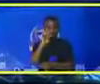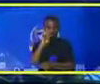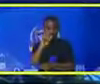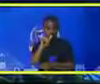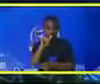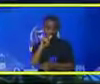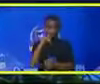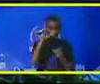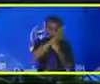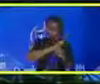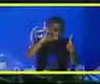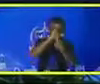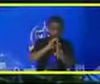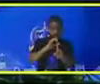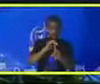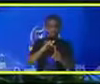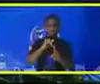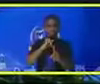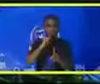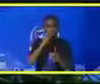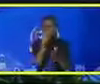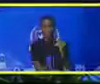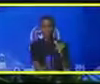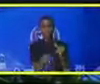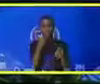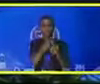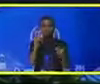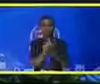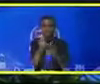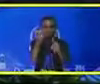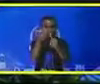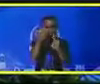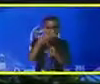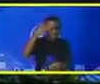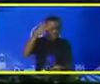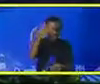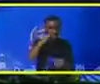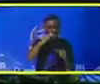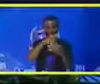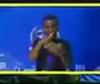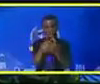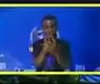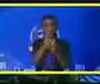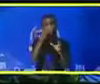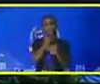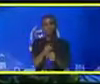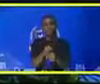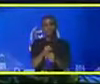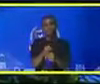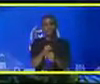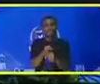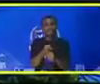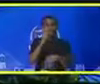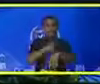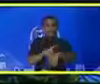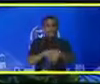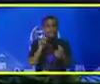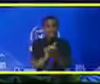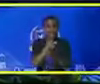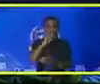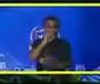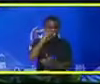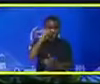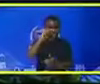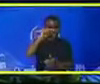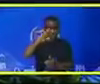missing. You only don't know how to find it. The moment Saul encountered Samuel on his own, the donkey started going